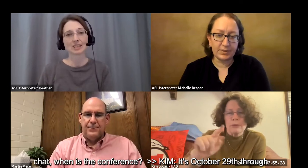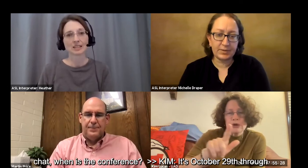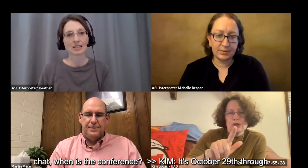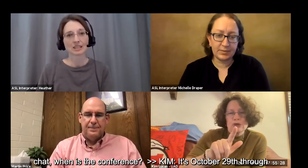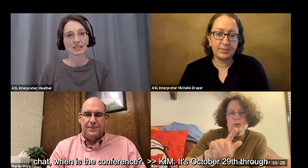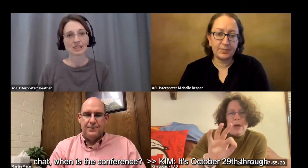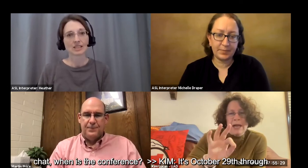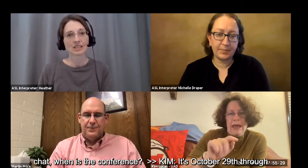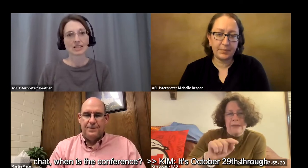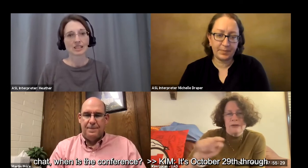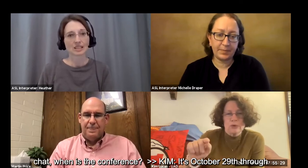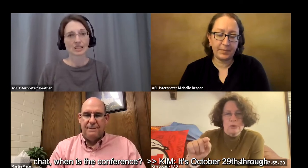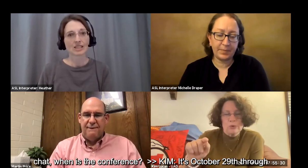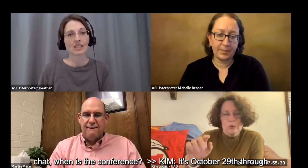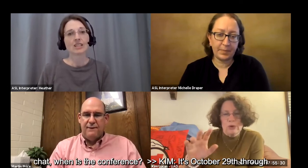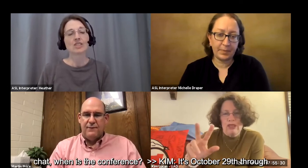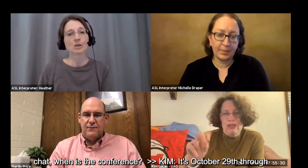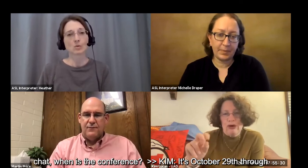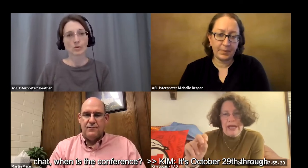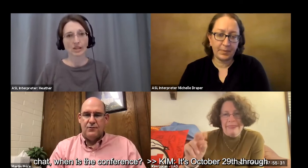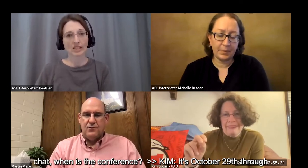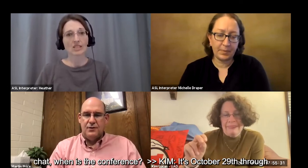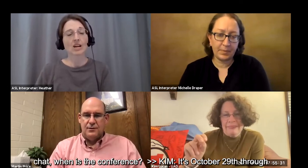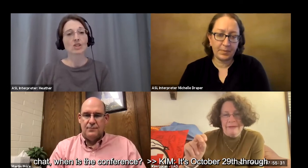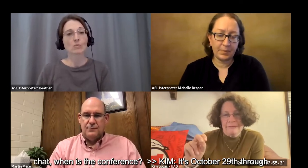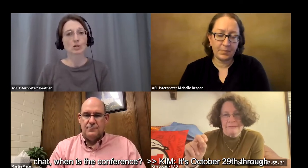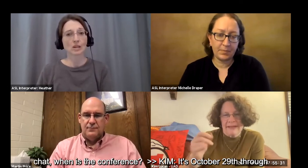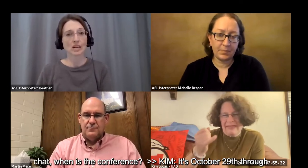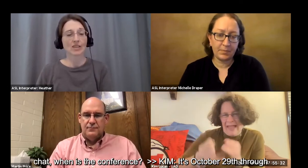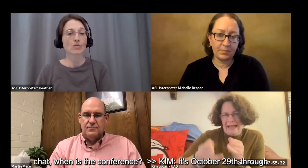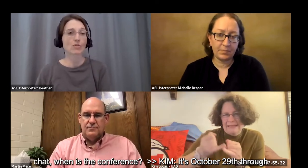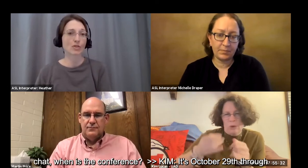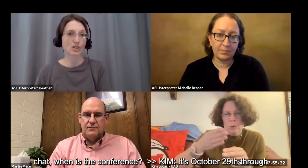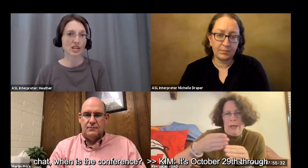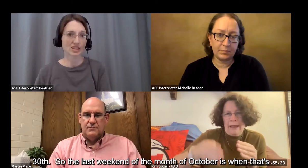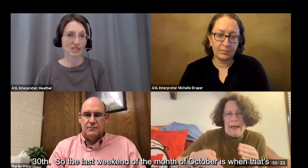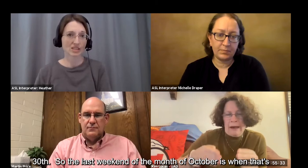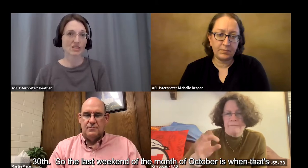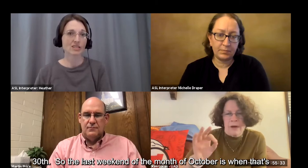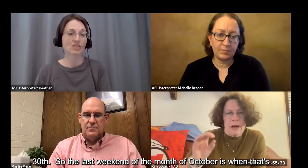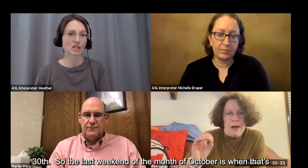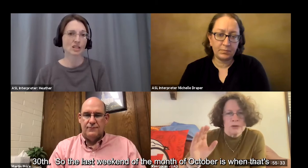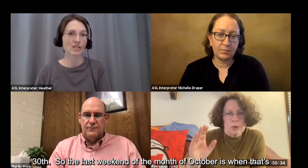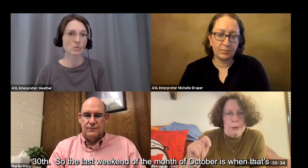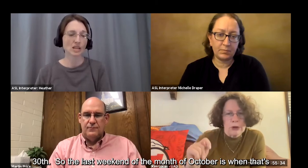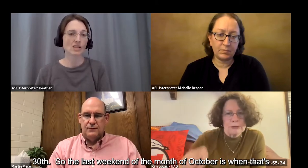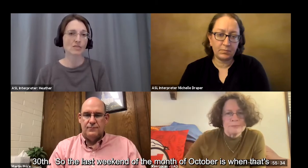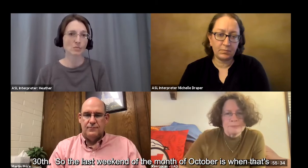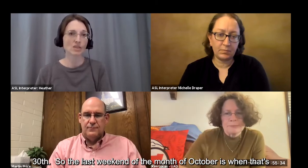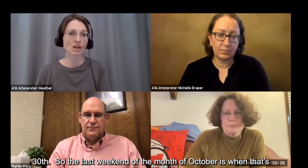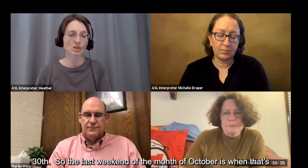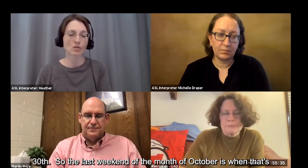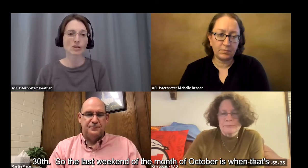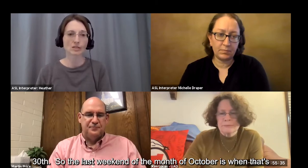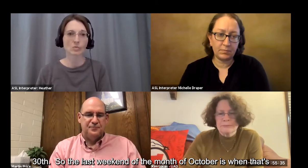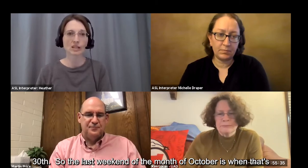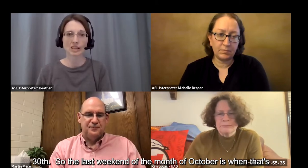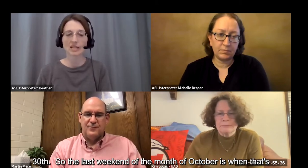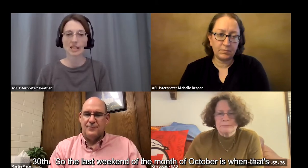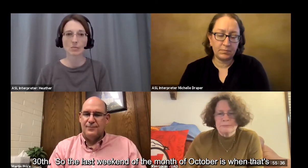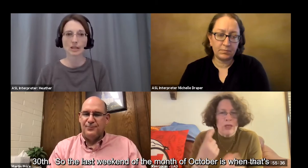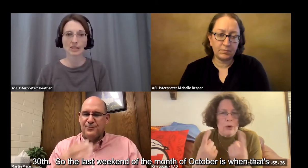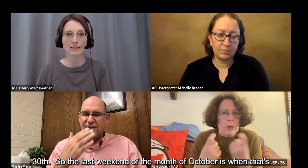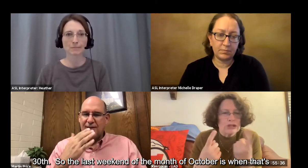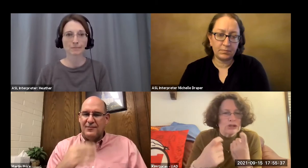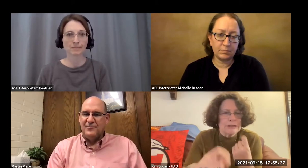the conference? So it's October 29th through the 30th. So the last weekend of the month of October is when